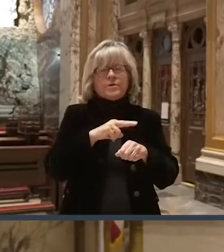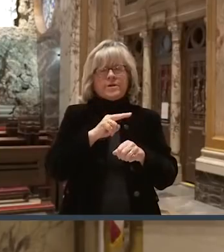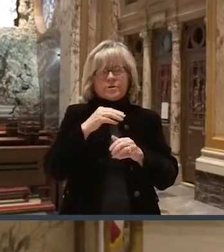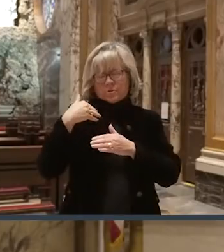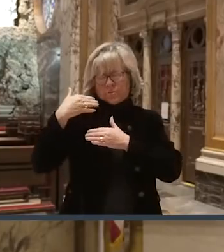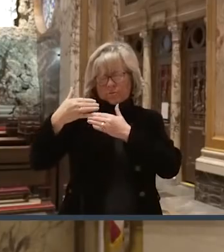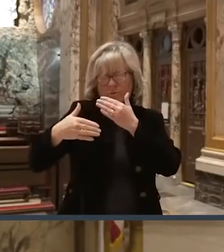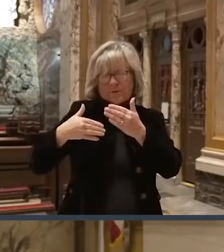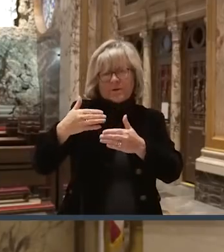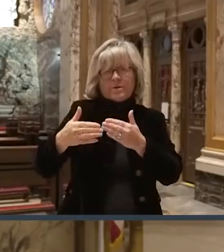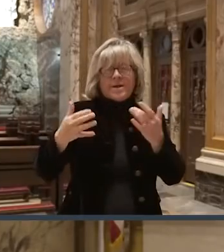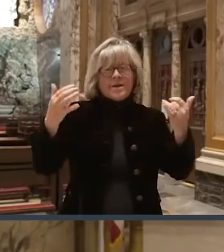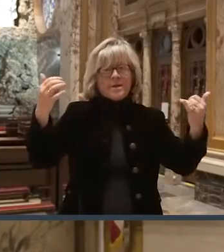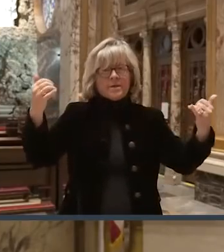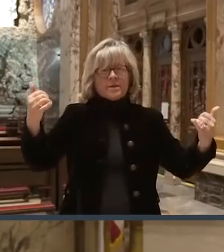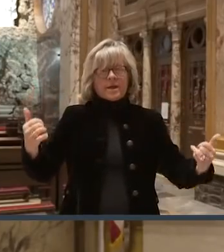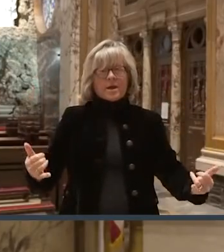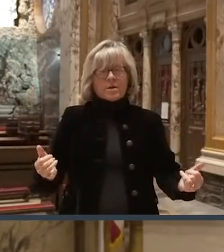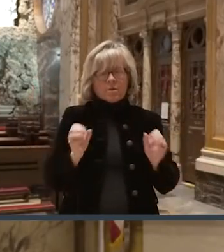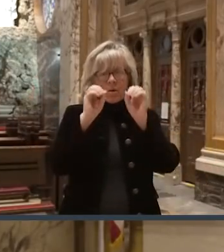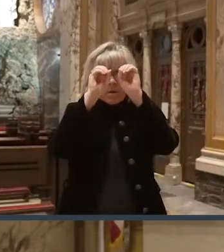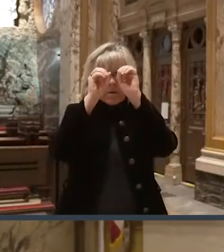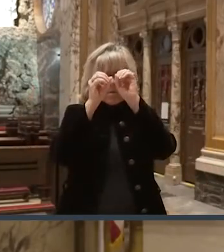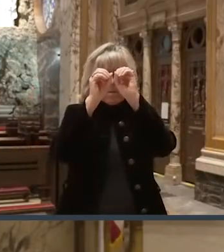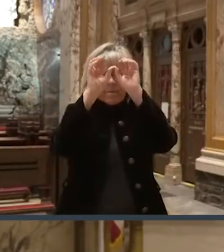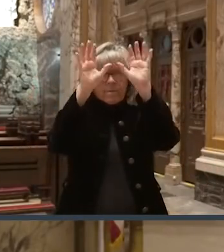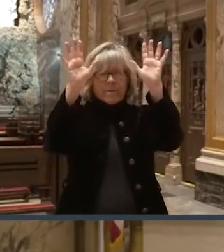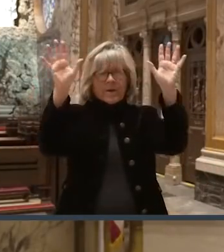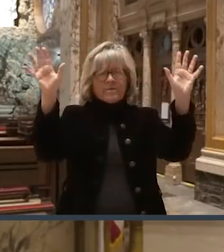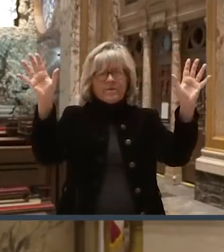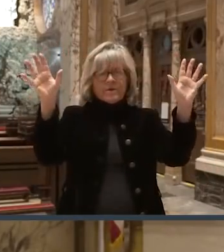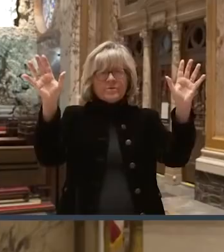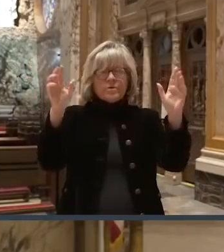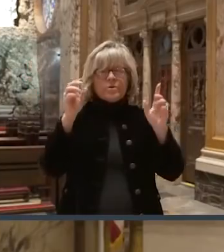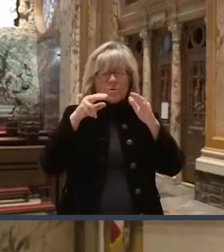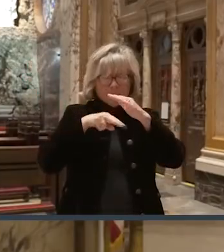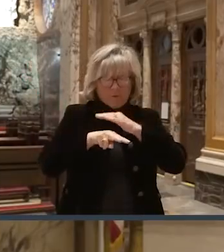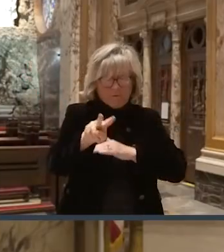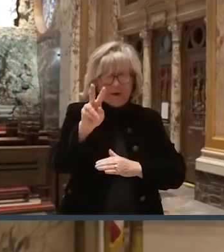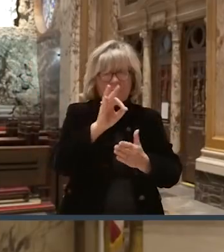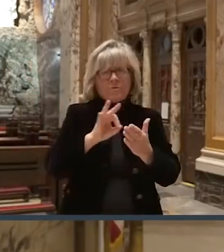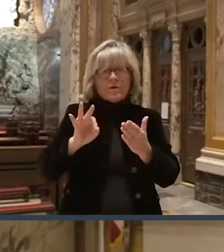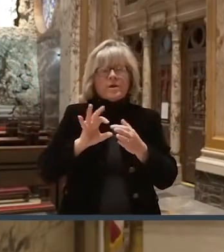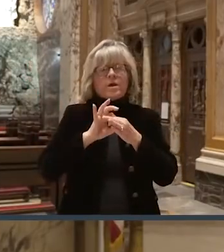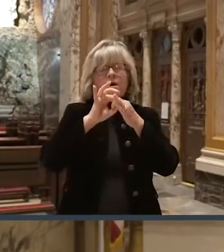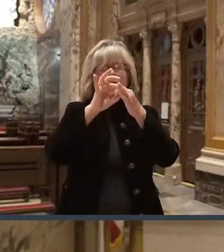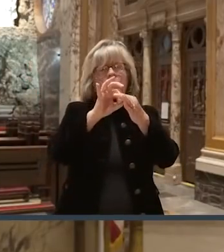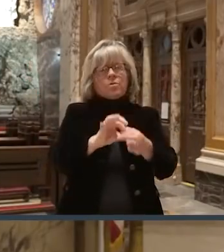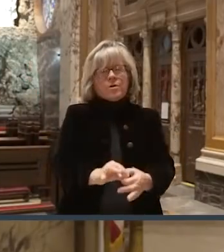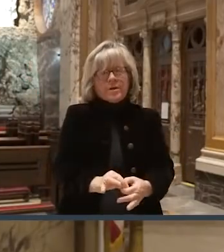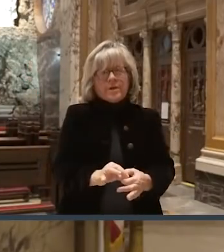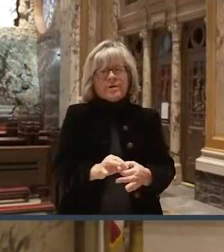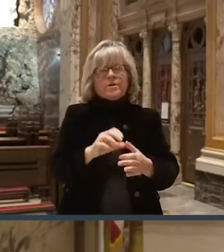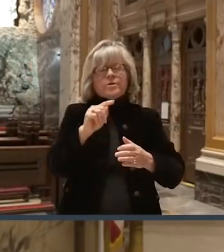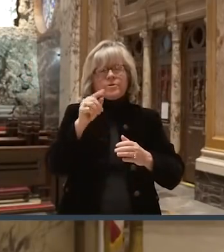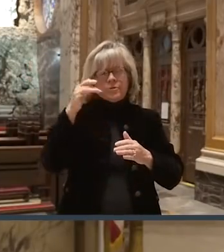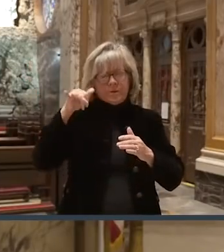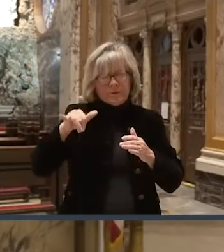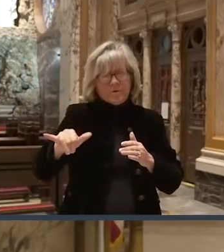ages, but now manifest through the prophetic writings, and according to the command of the eternal